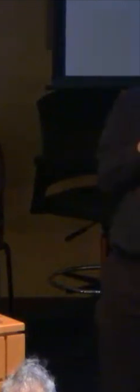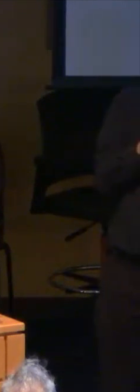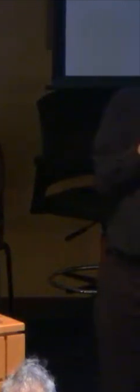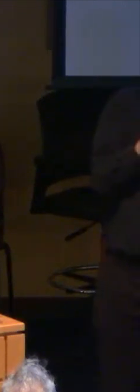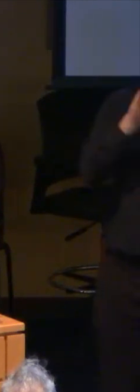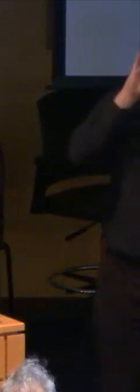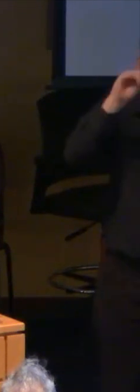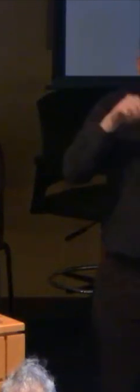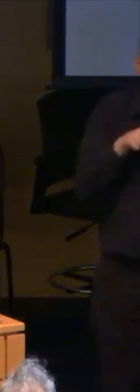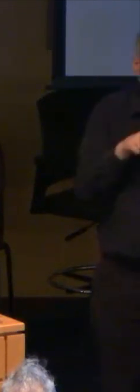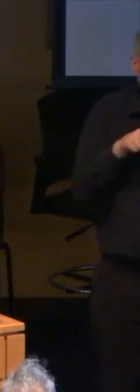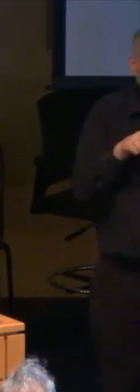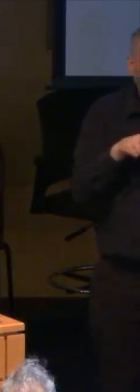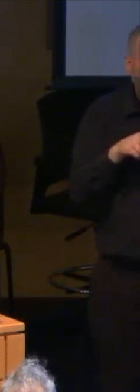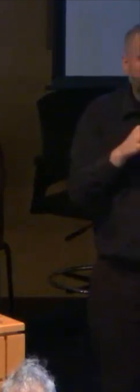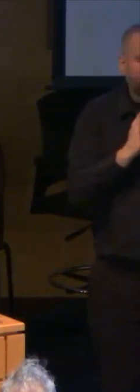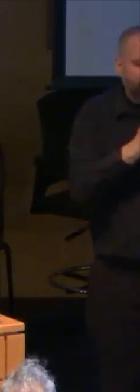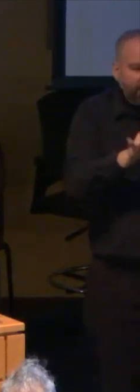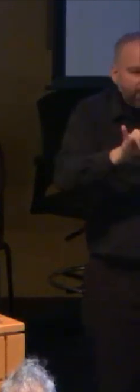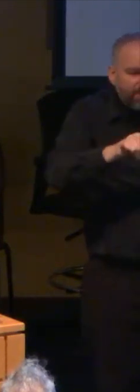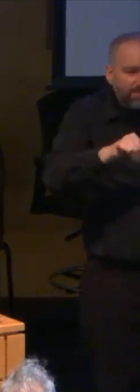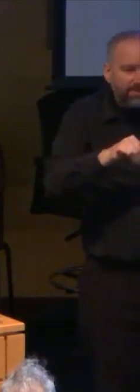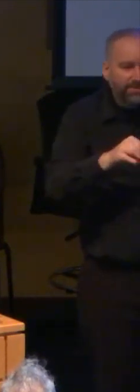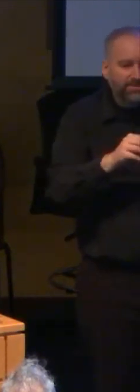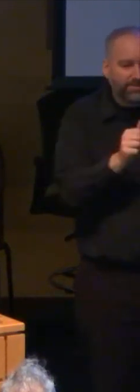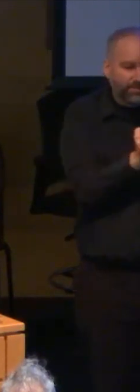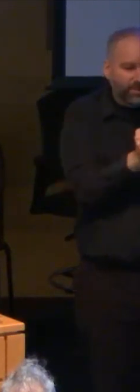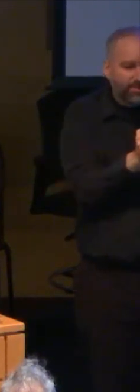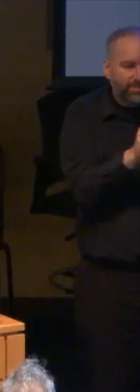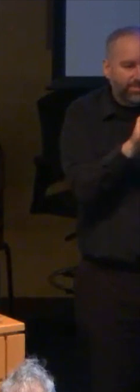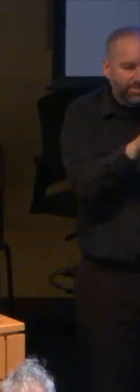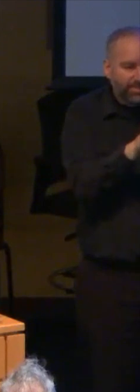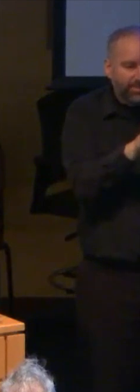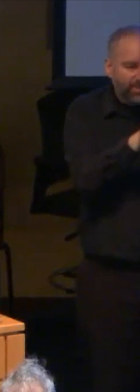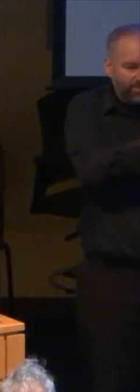the school kids. We are also working, you know,